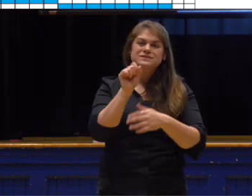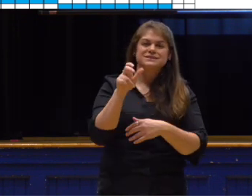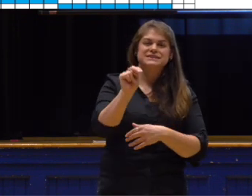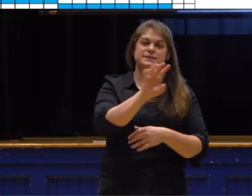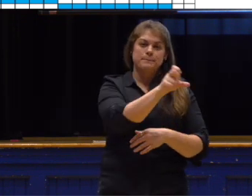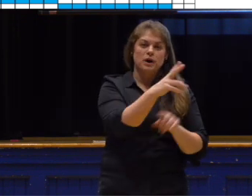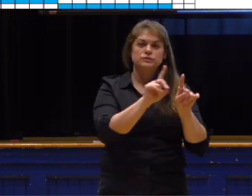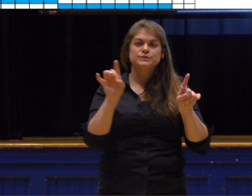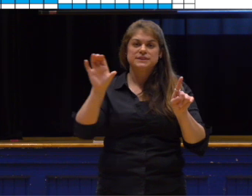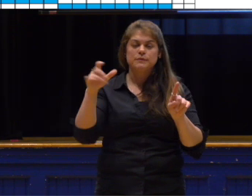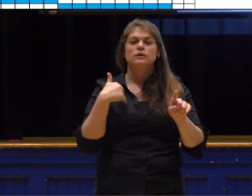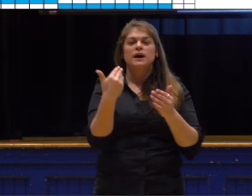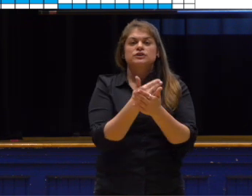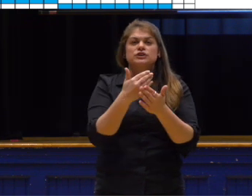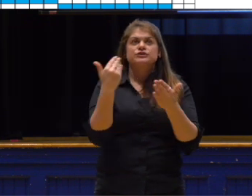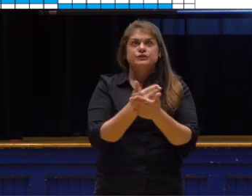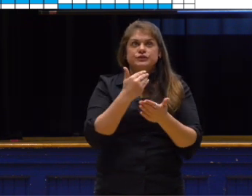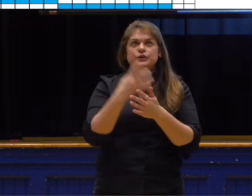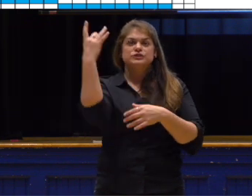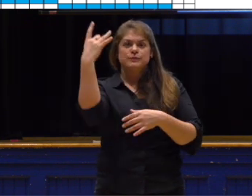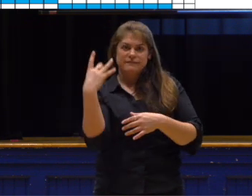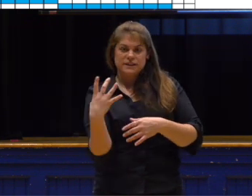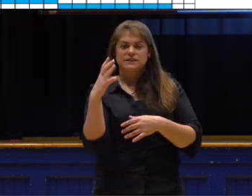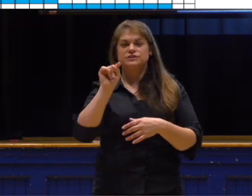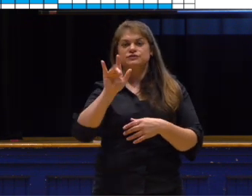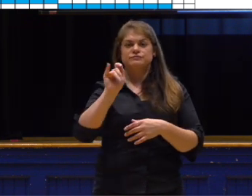traffic signalization will begin to be installed.